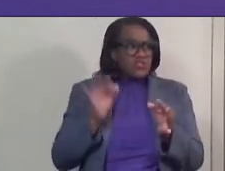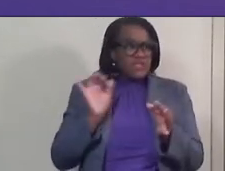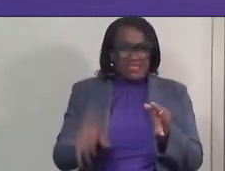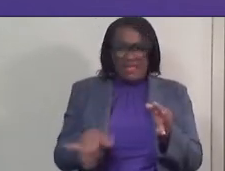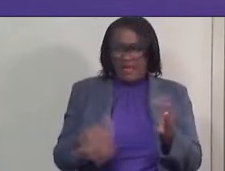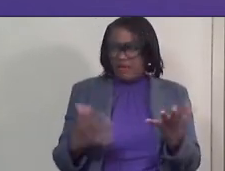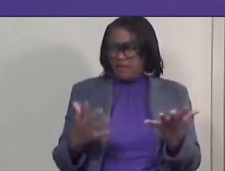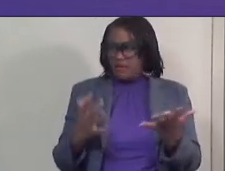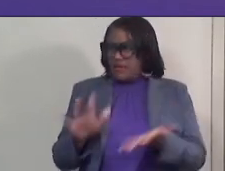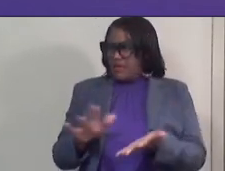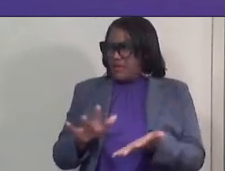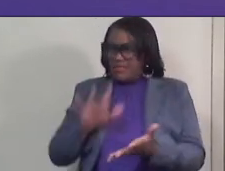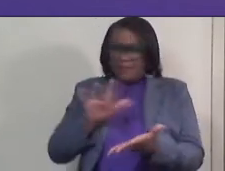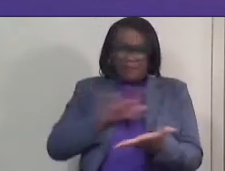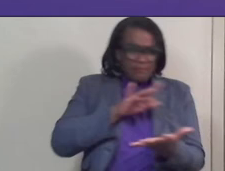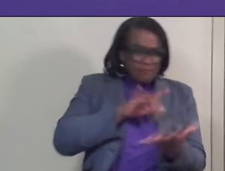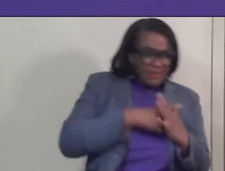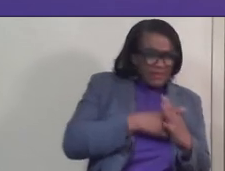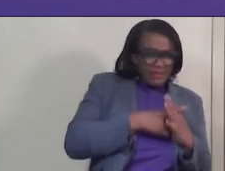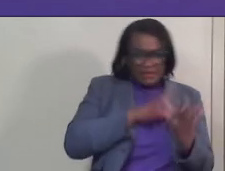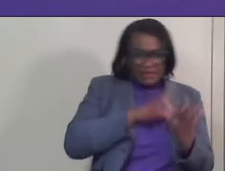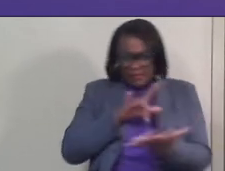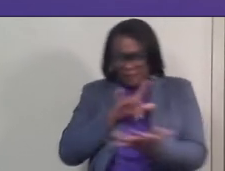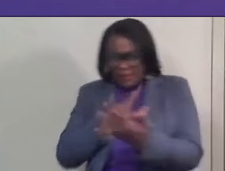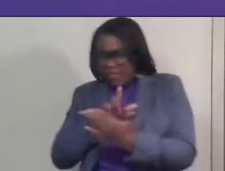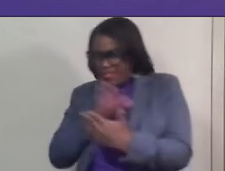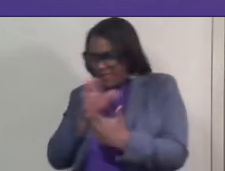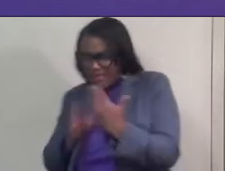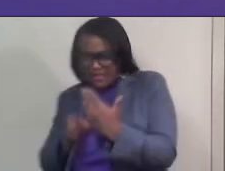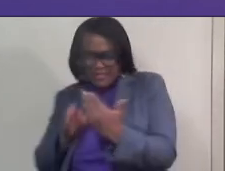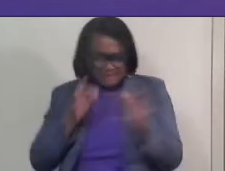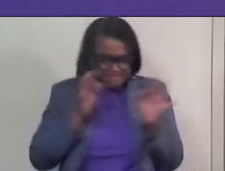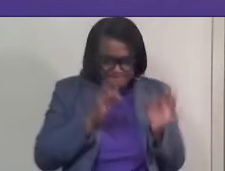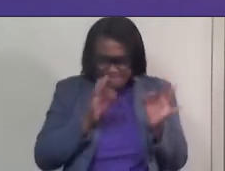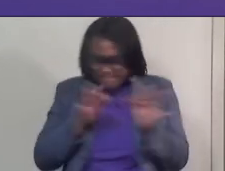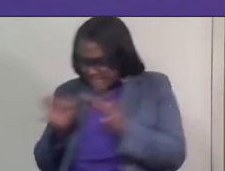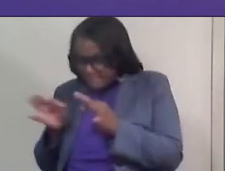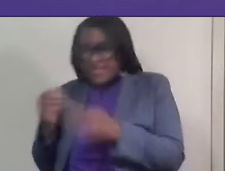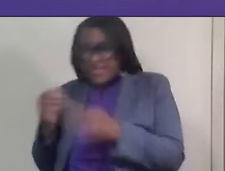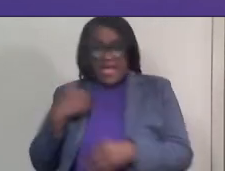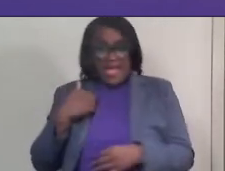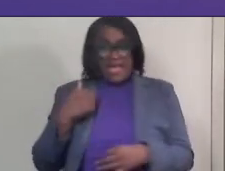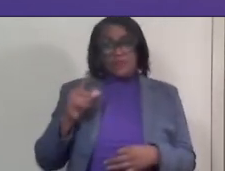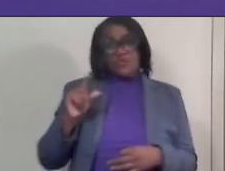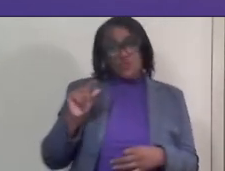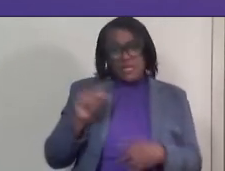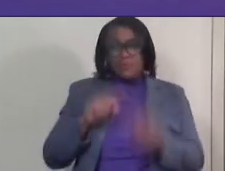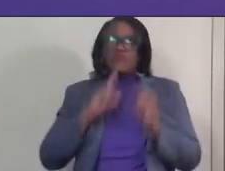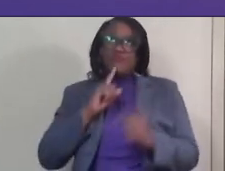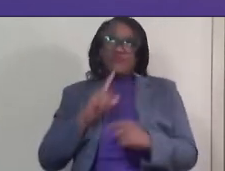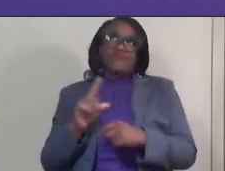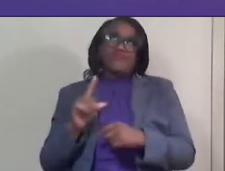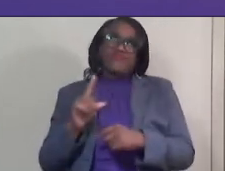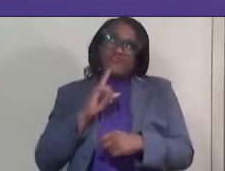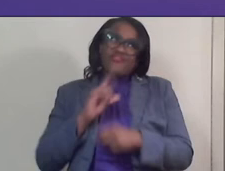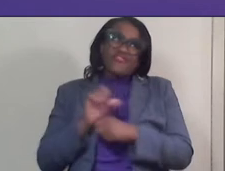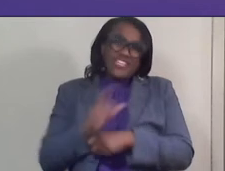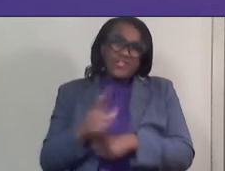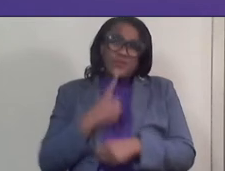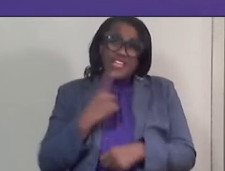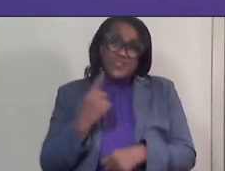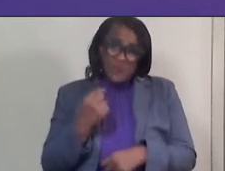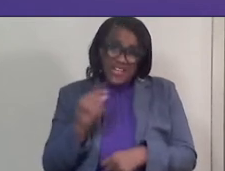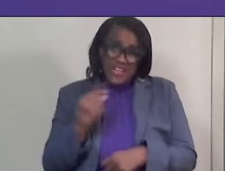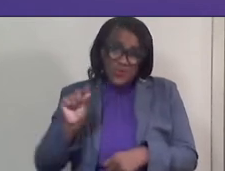and the end, that I knew with having to do 20, although I did 30, that, you know, how I had